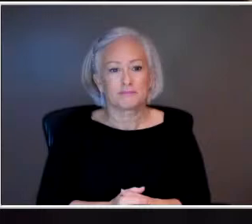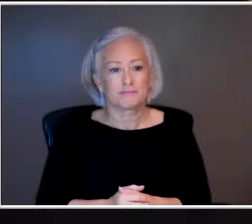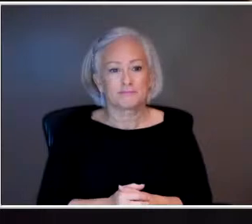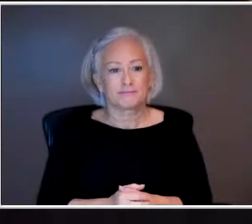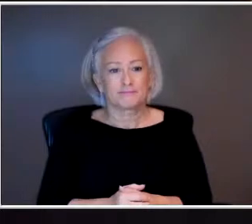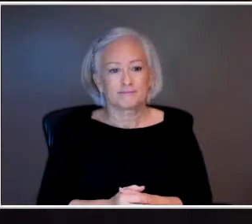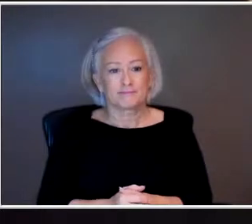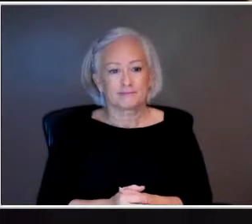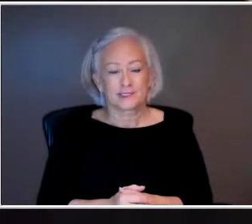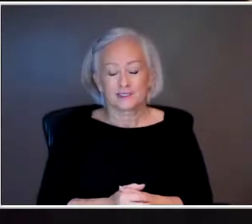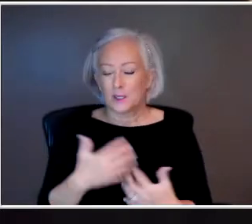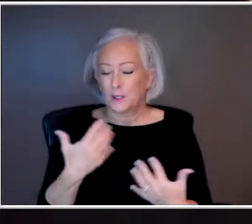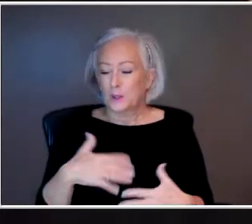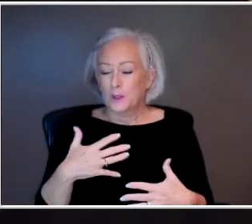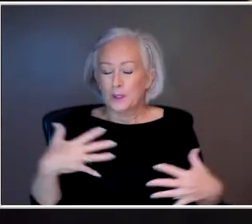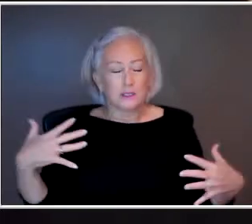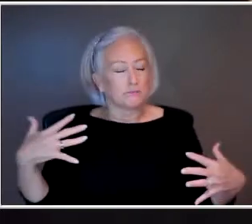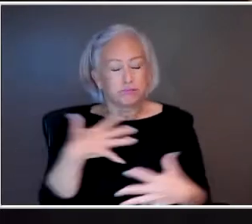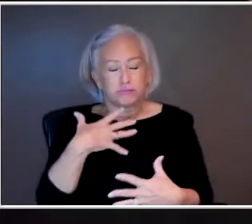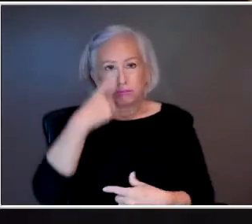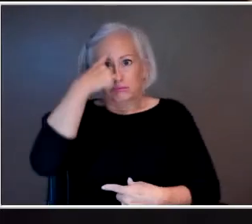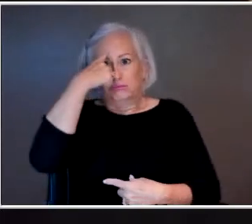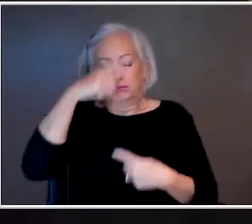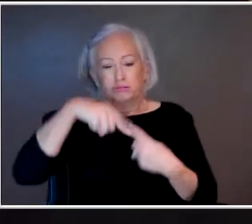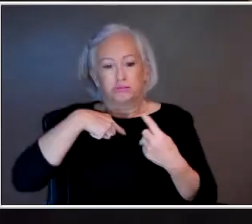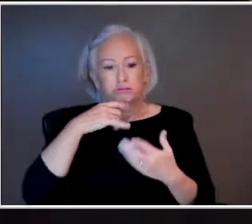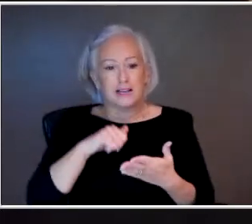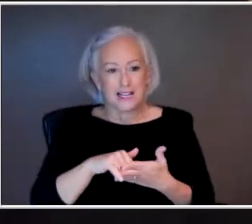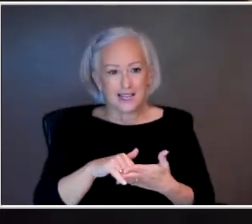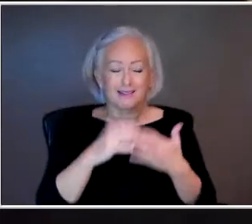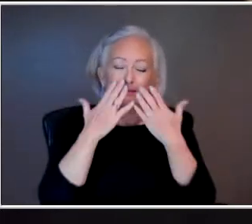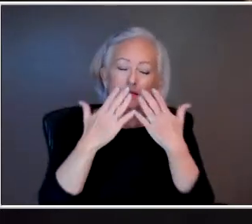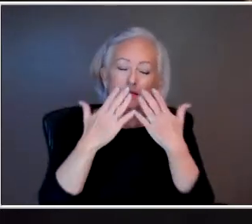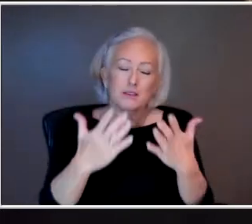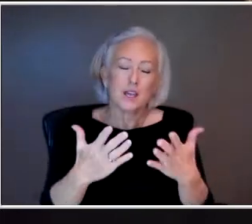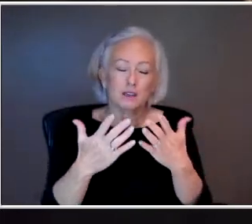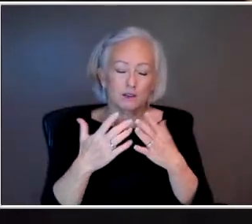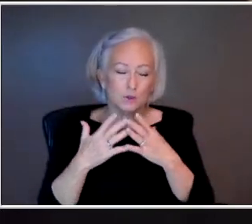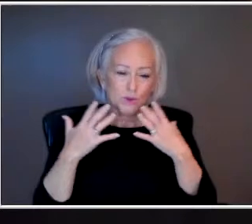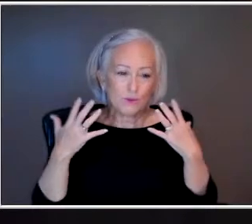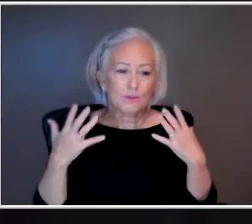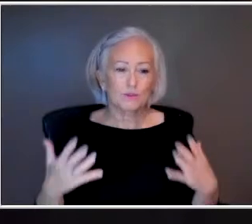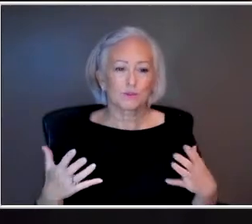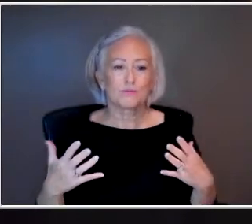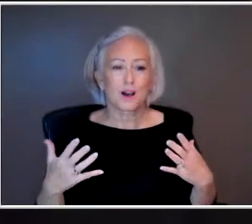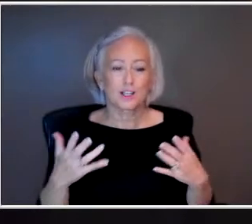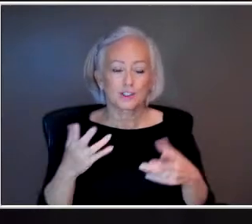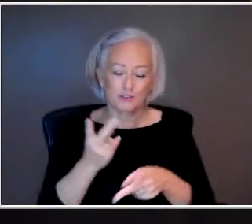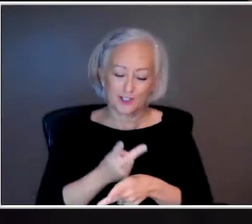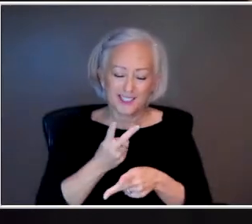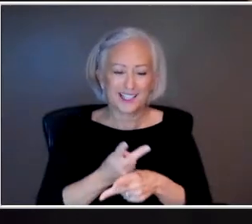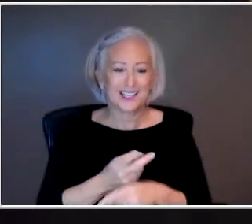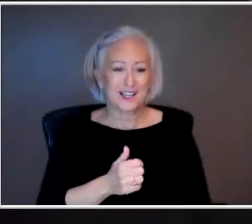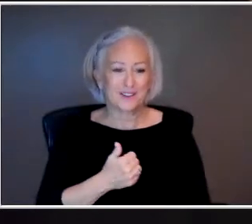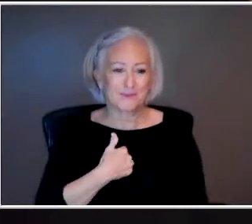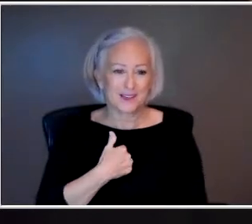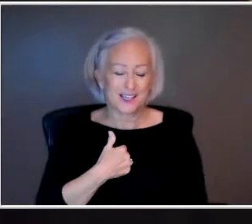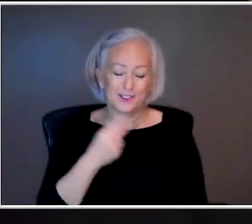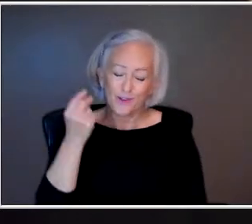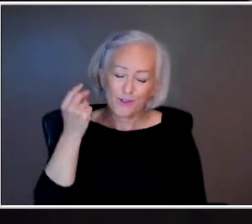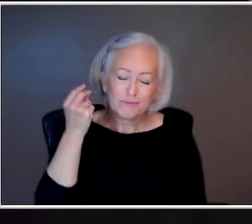it's terrifying even thinking about it. But yeah, thank you so much for taking care of me so quickly. You